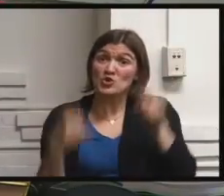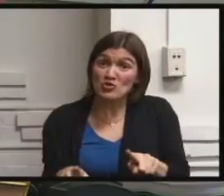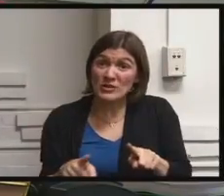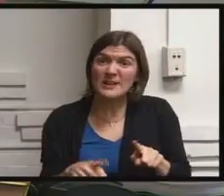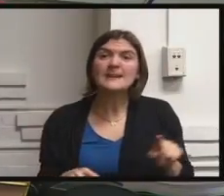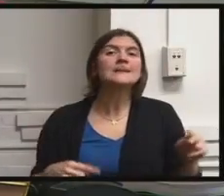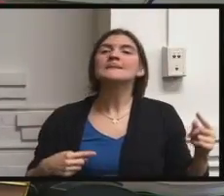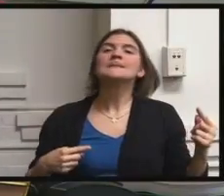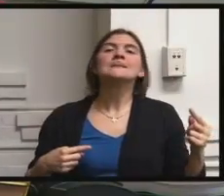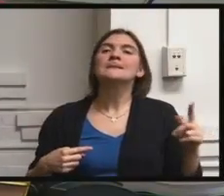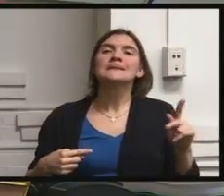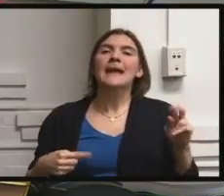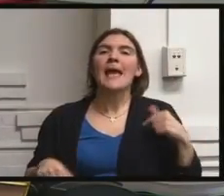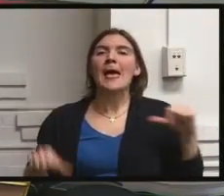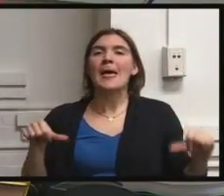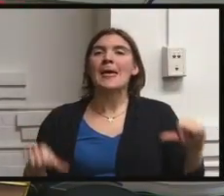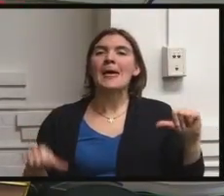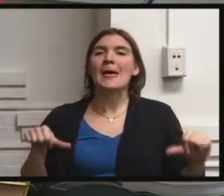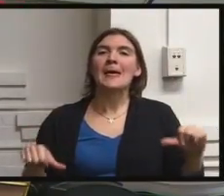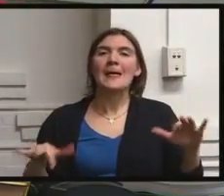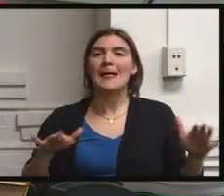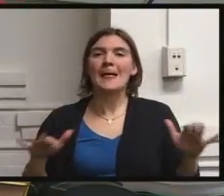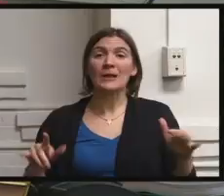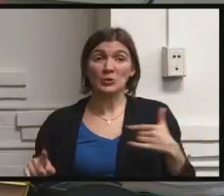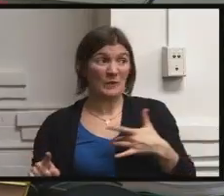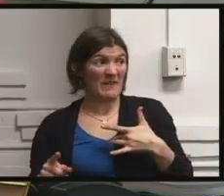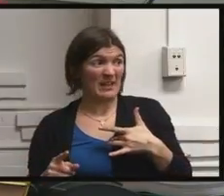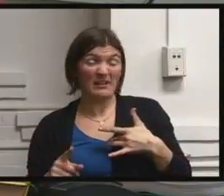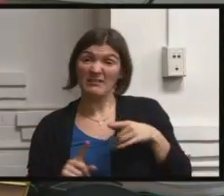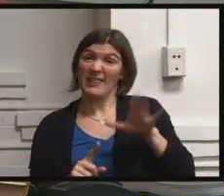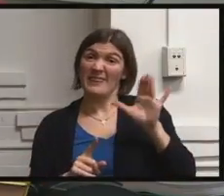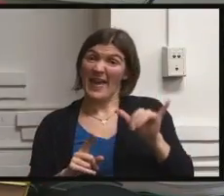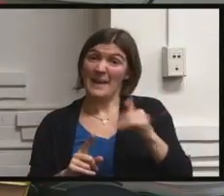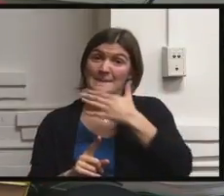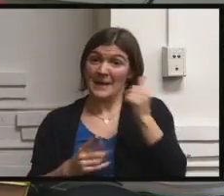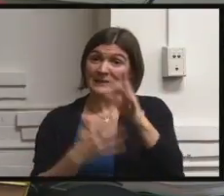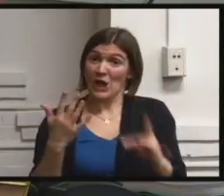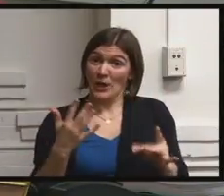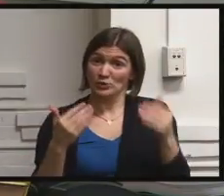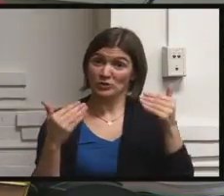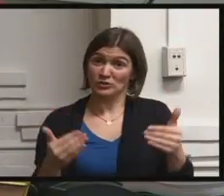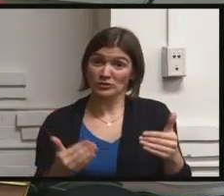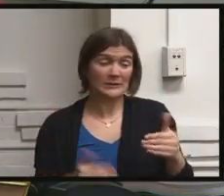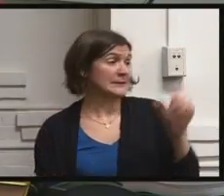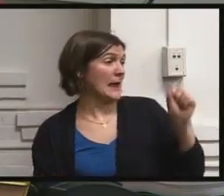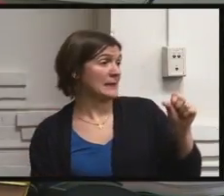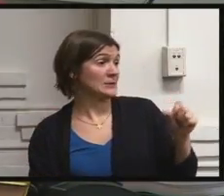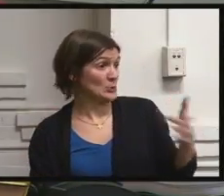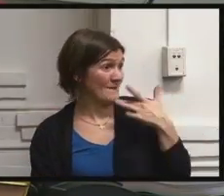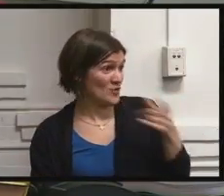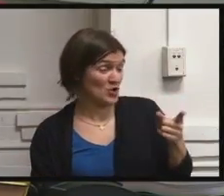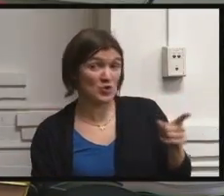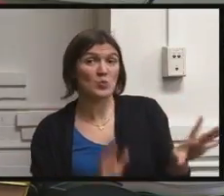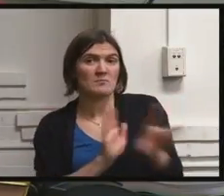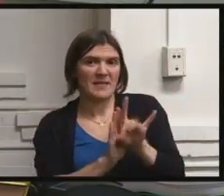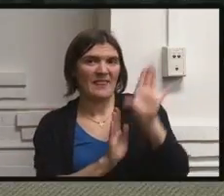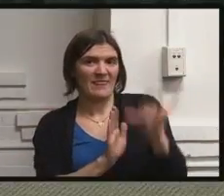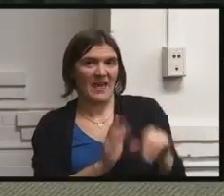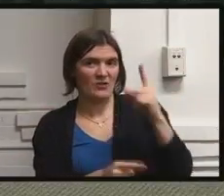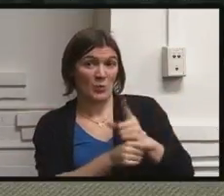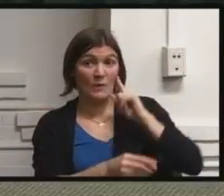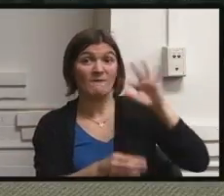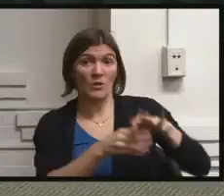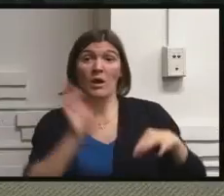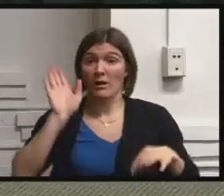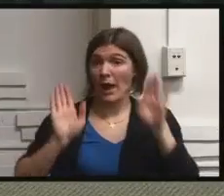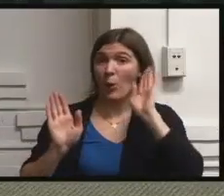I'm not 100% sure. Yeah. And are you pretty much agreed that that's the best option? Yes. That's the one you would vote for. That is the one that I